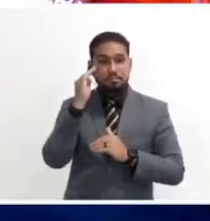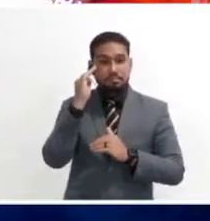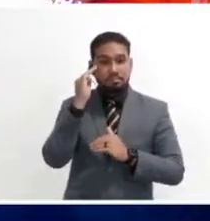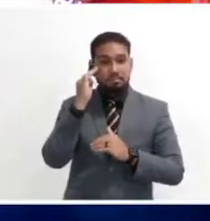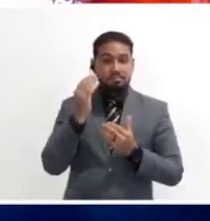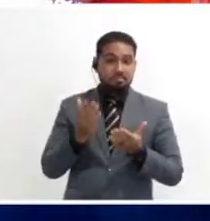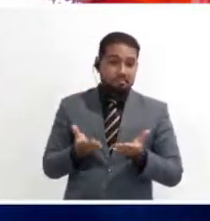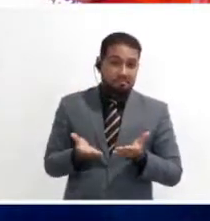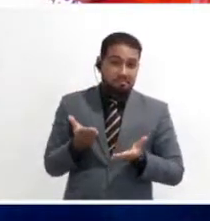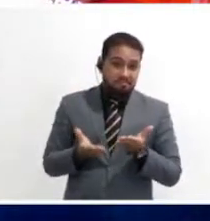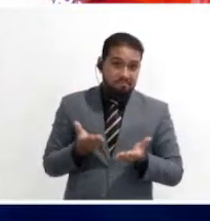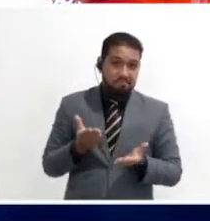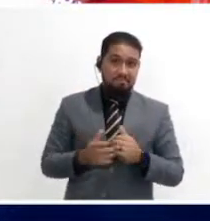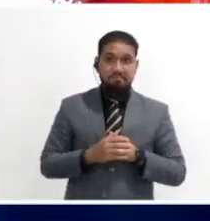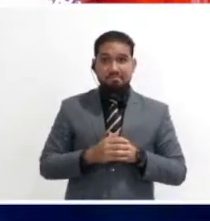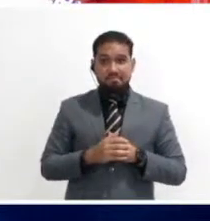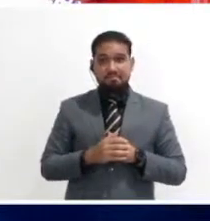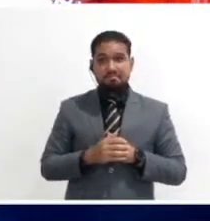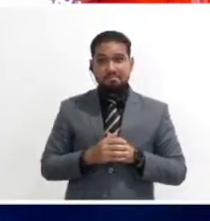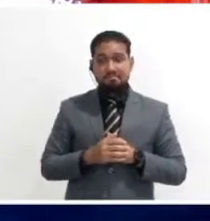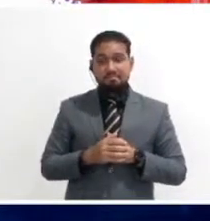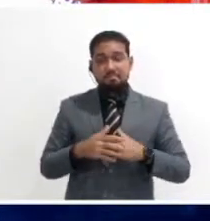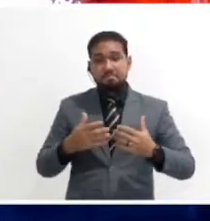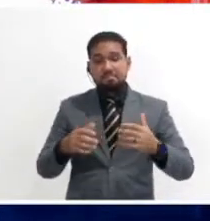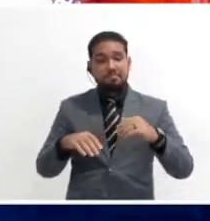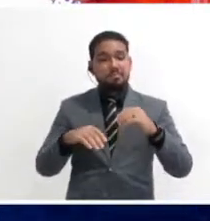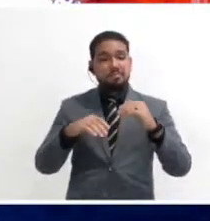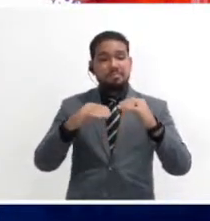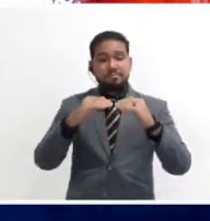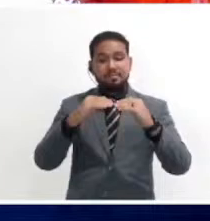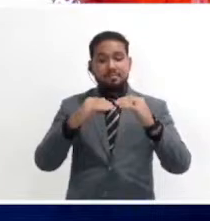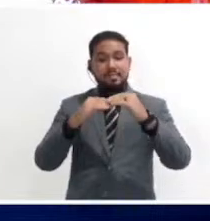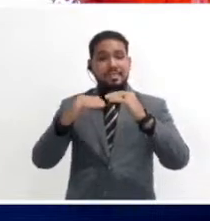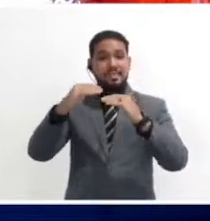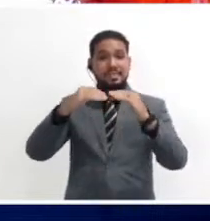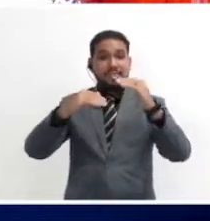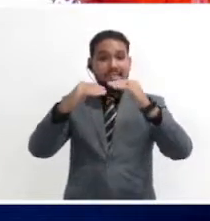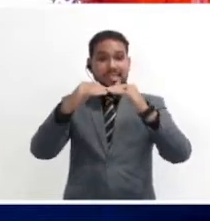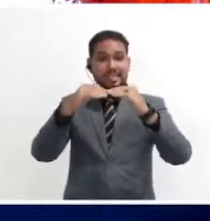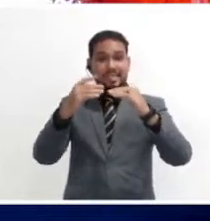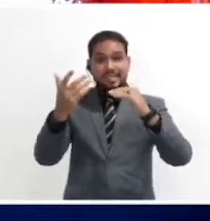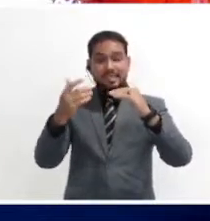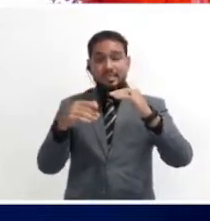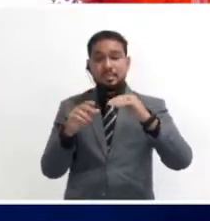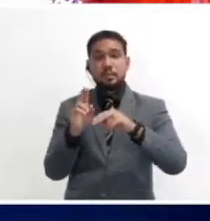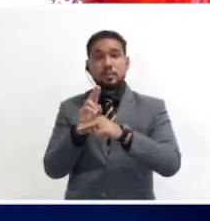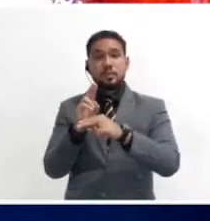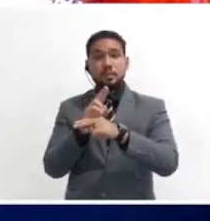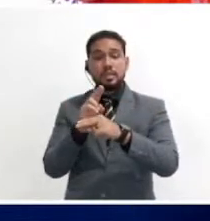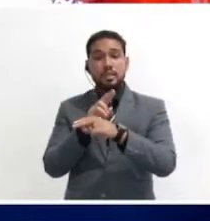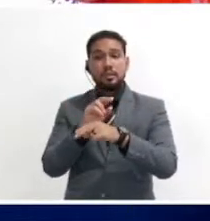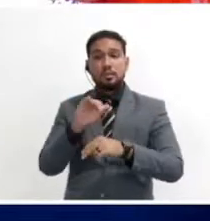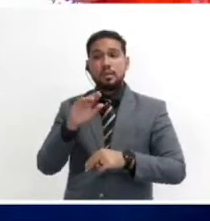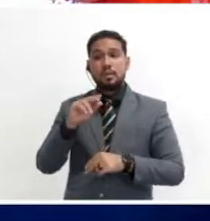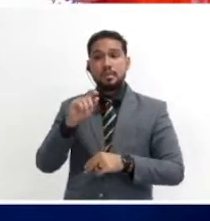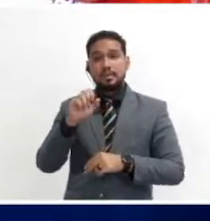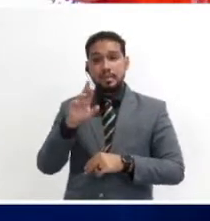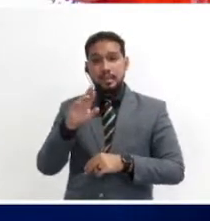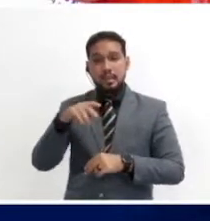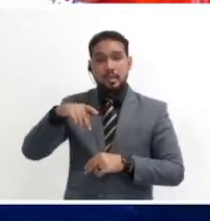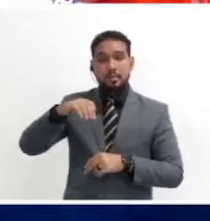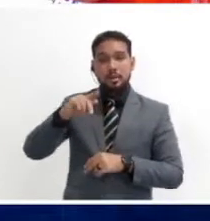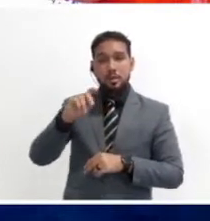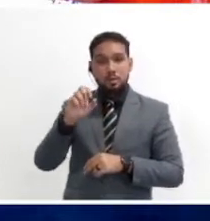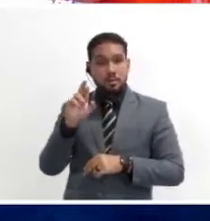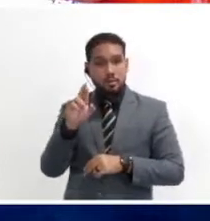do that in a number of ways, through a silicon interposer, through a bridge, or through an RDL